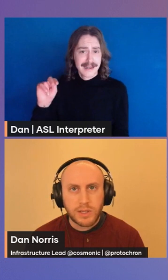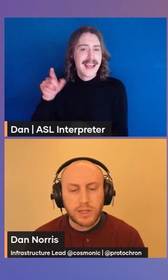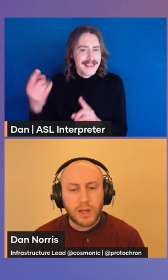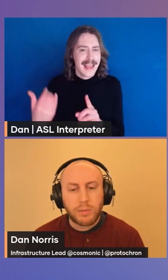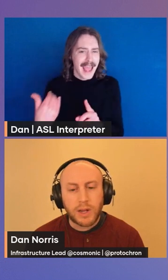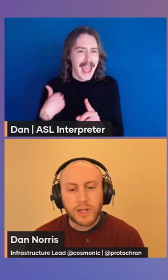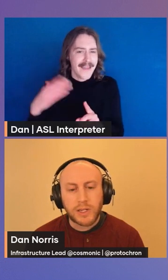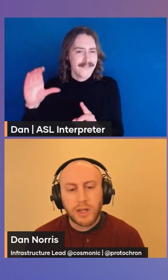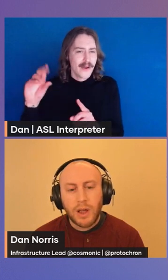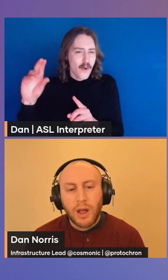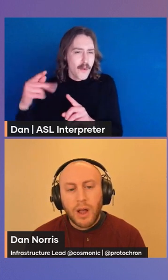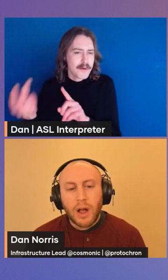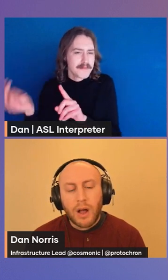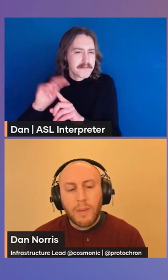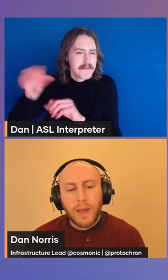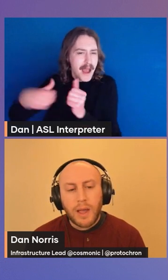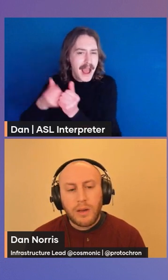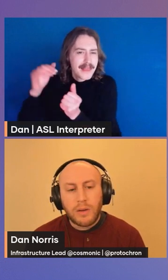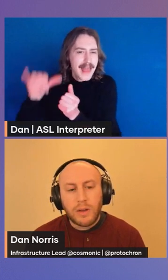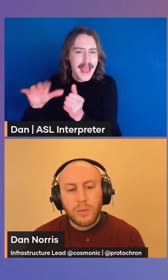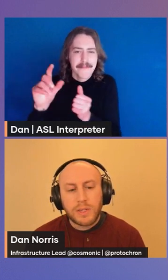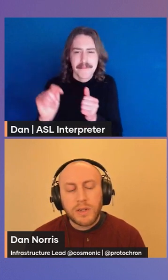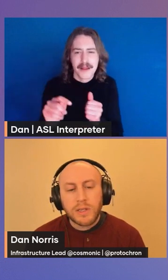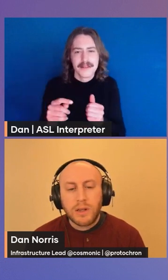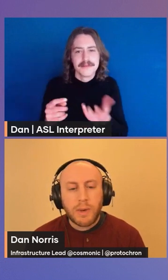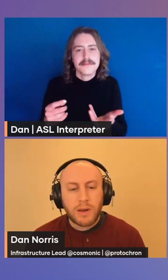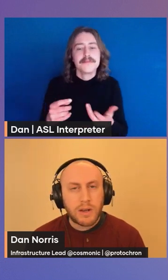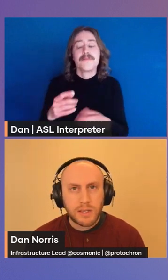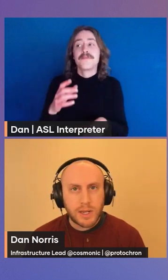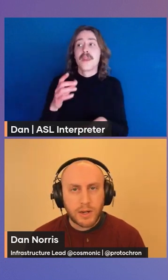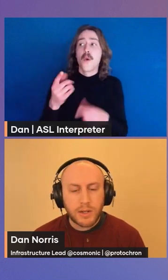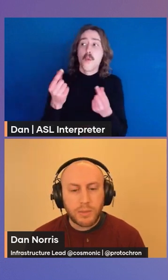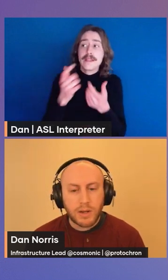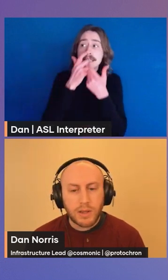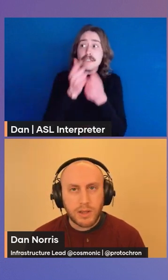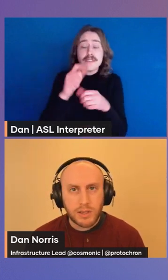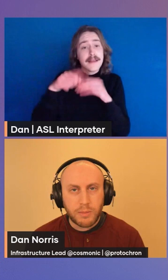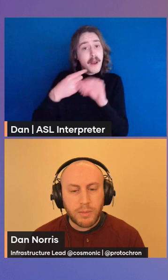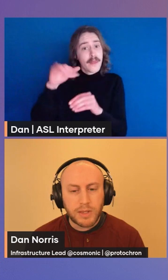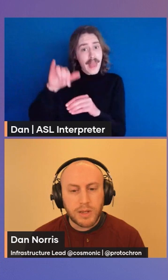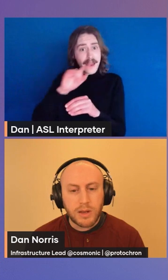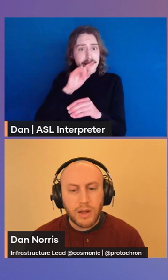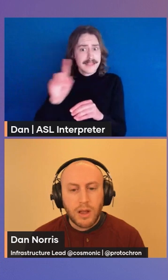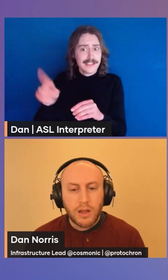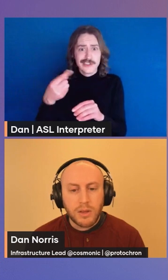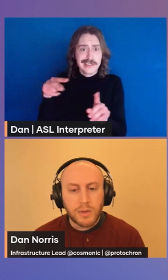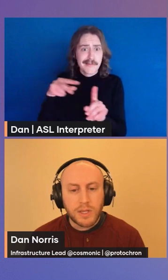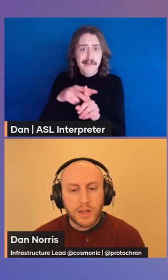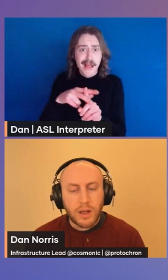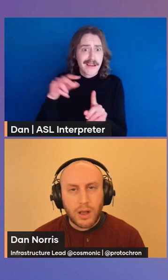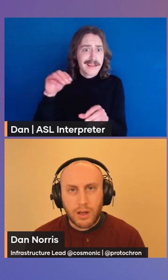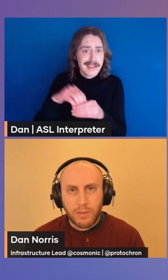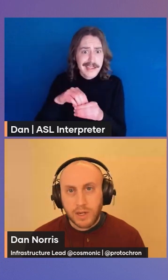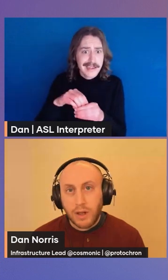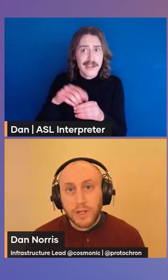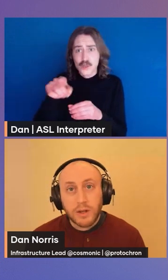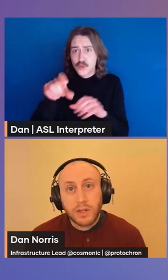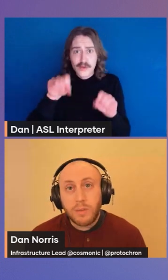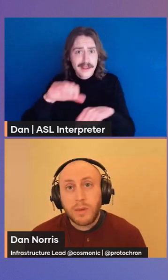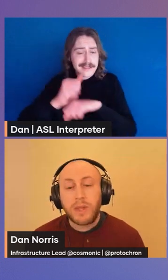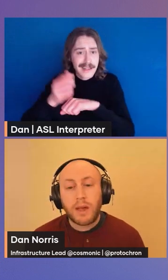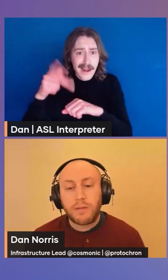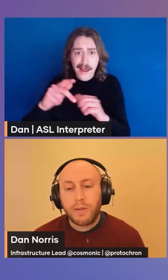a CNCF project. And what's interesting about it is it's actually a plugin that's implemented using a technology